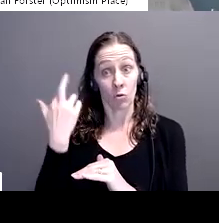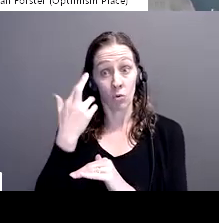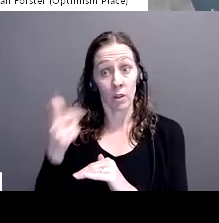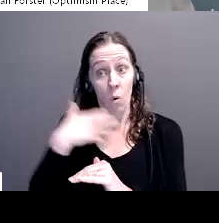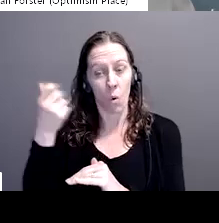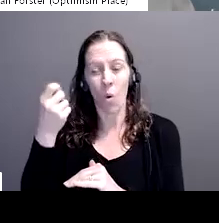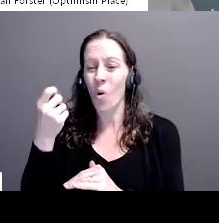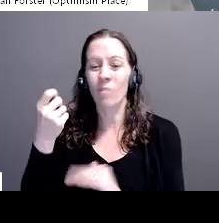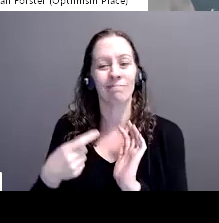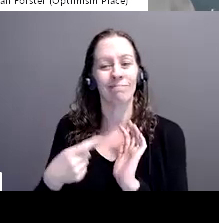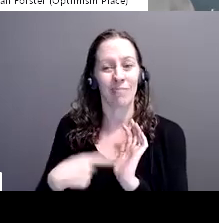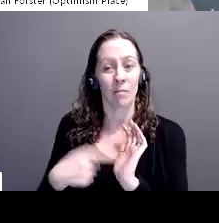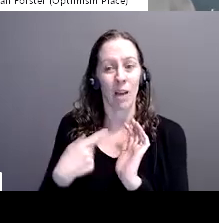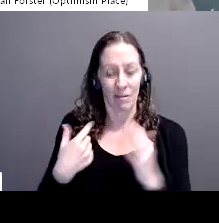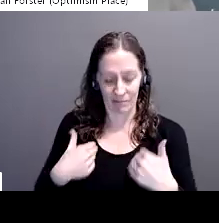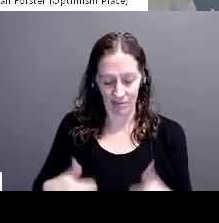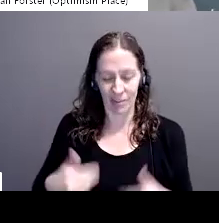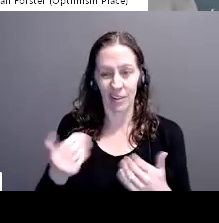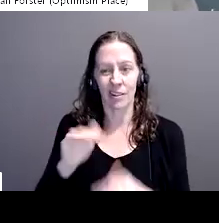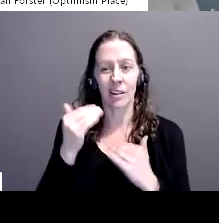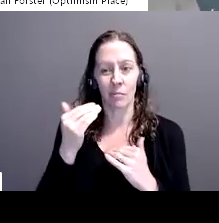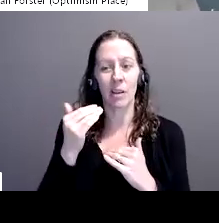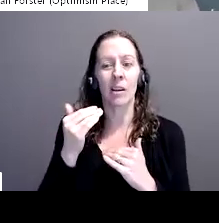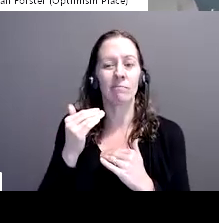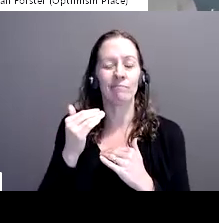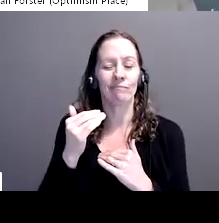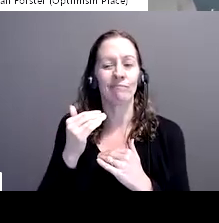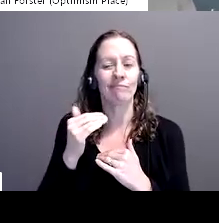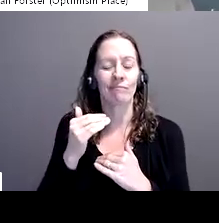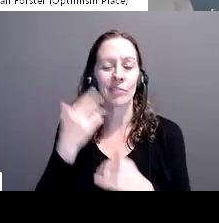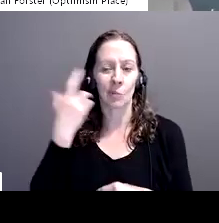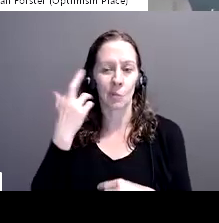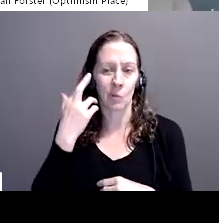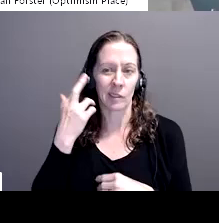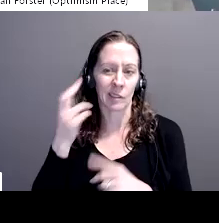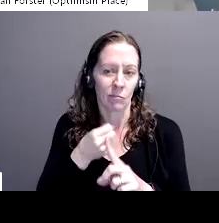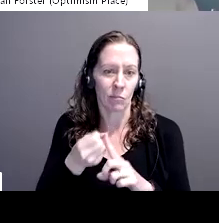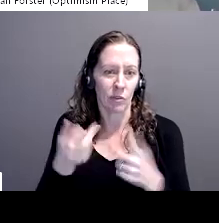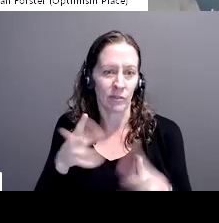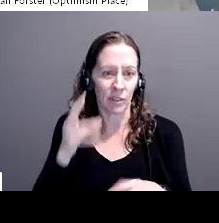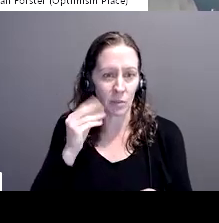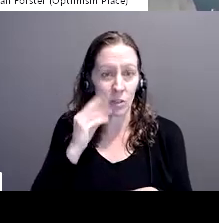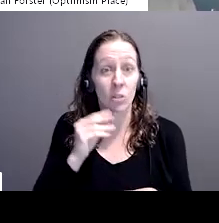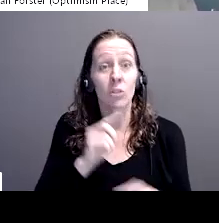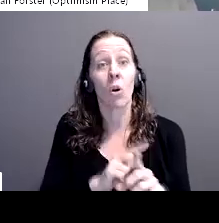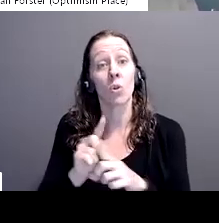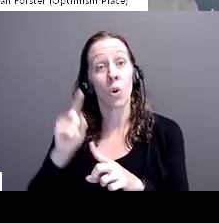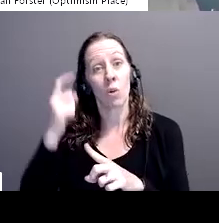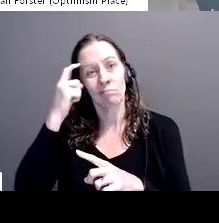abuse. They also have cognitive impairments and limitations, also due to aging, as well as